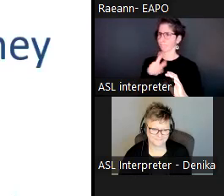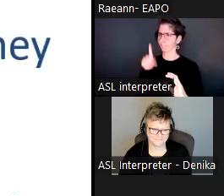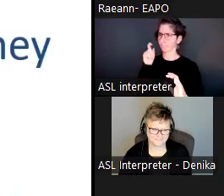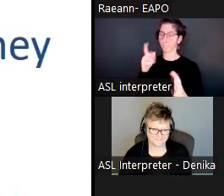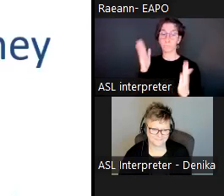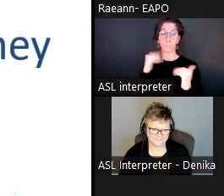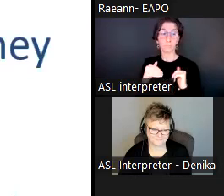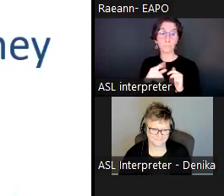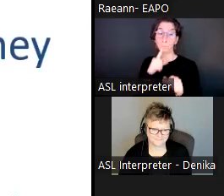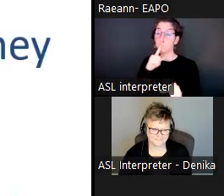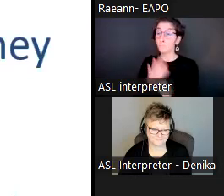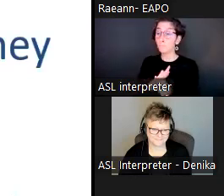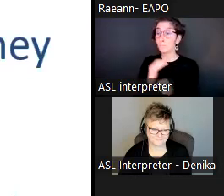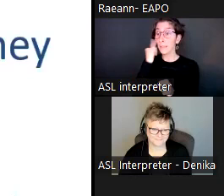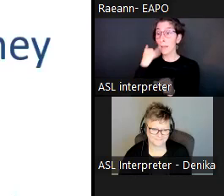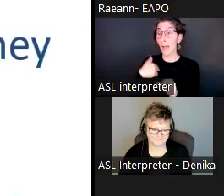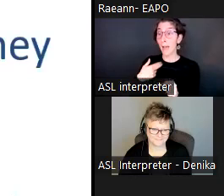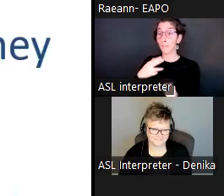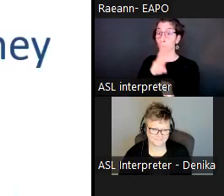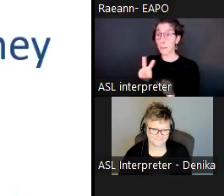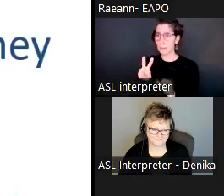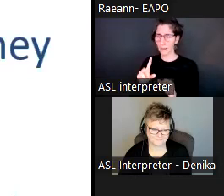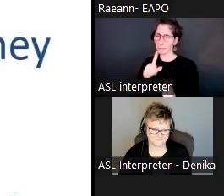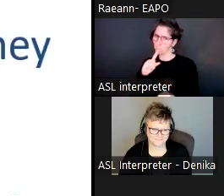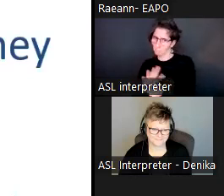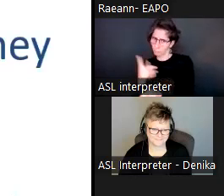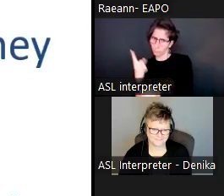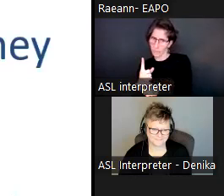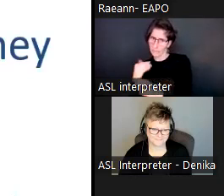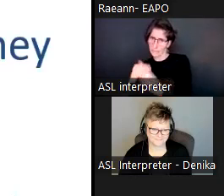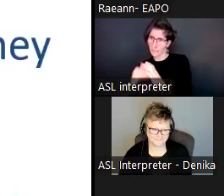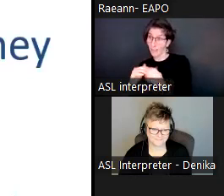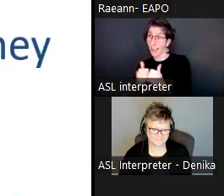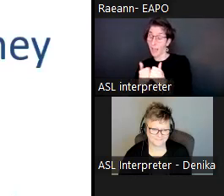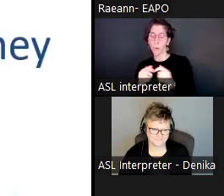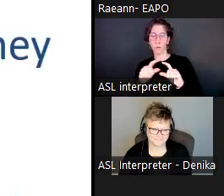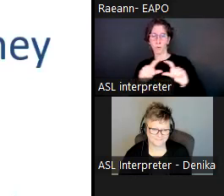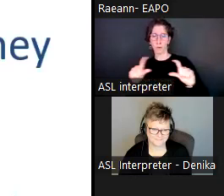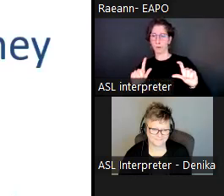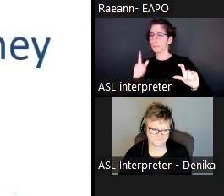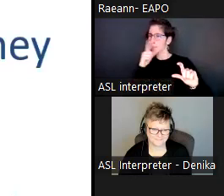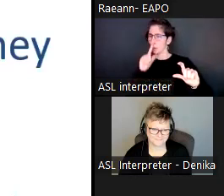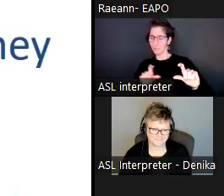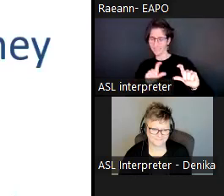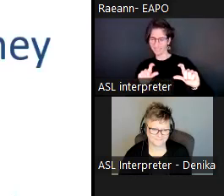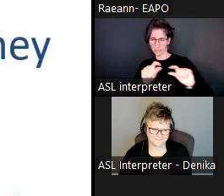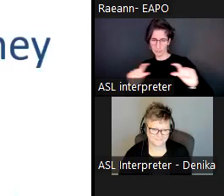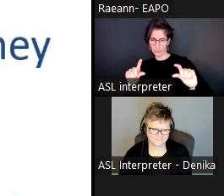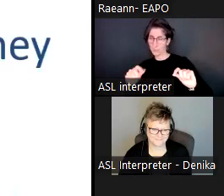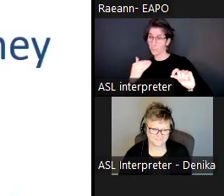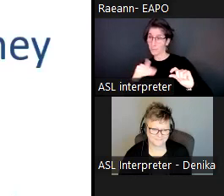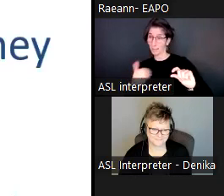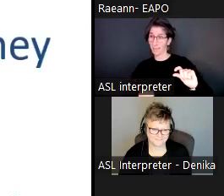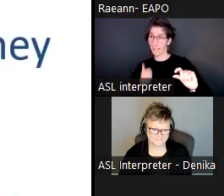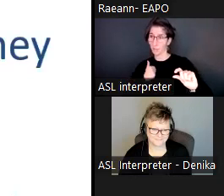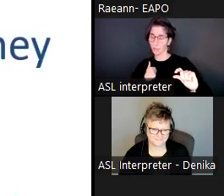Verify the hyperlink behind the link's text and emails by hovering over the text. If it sounds too